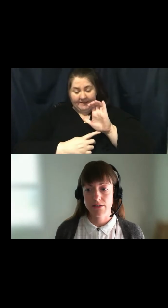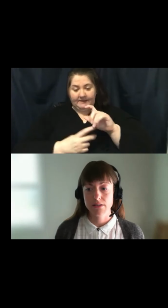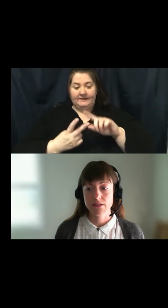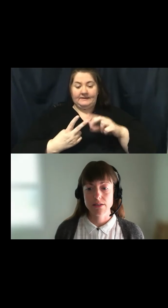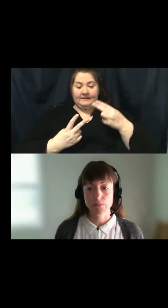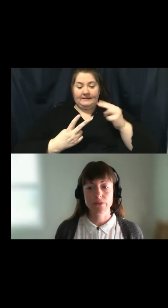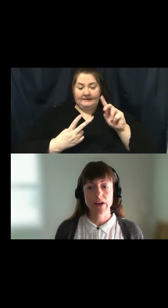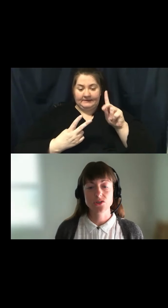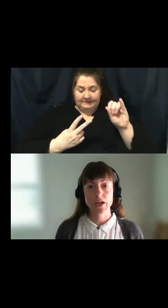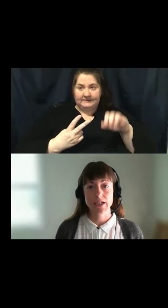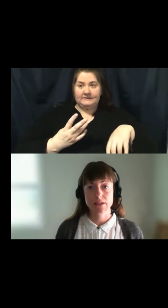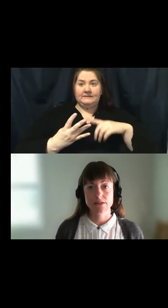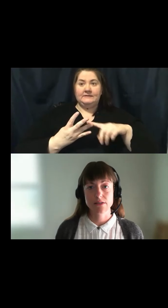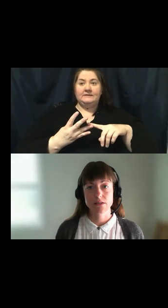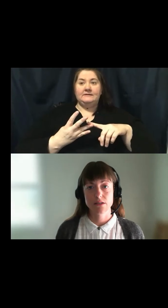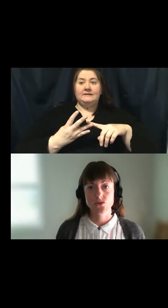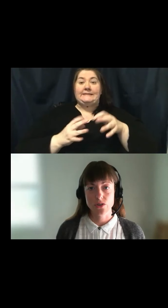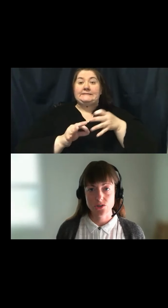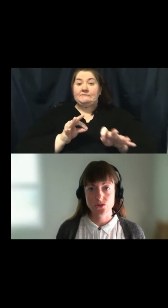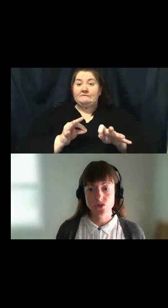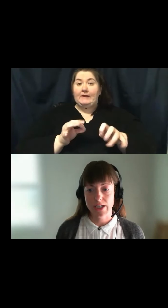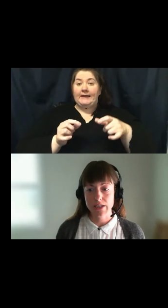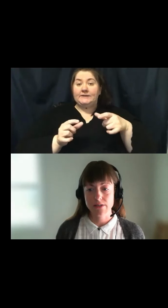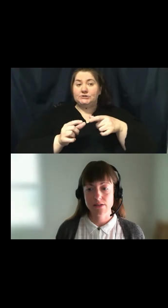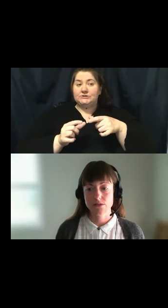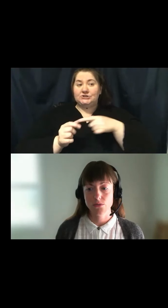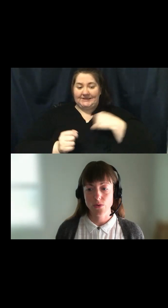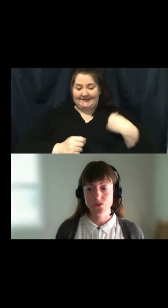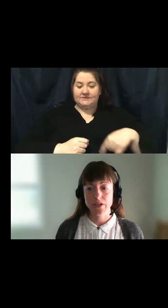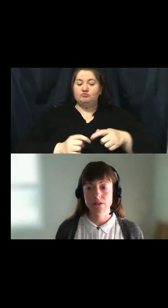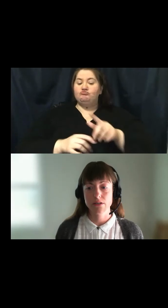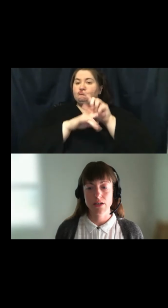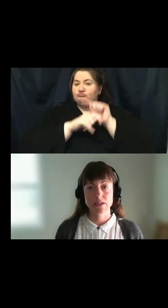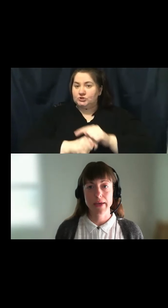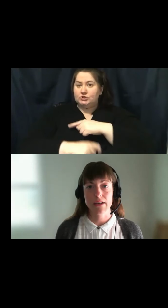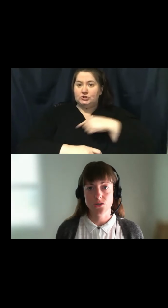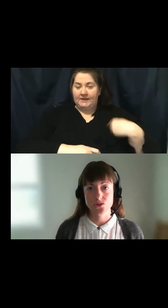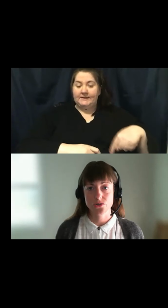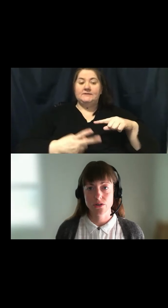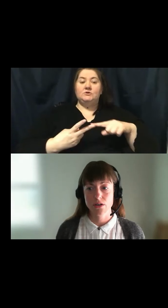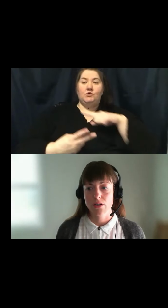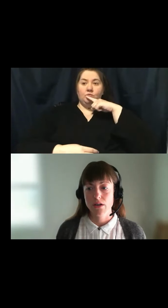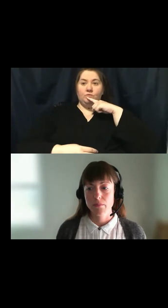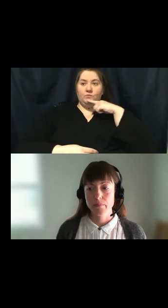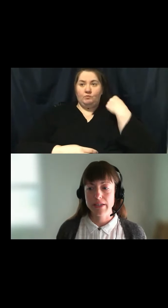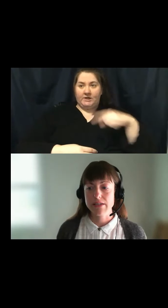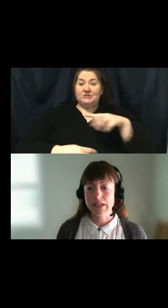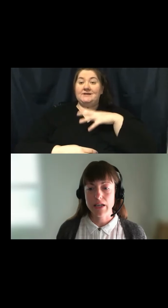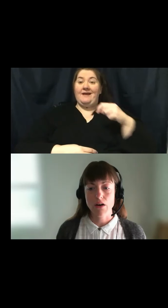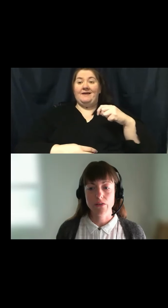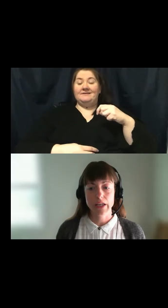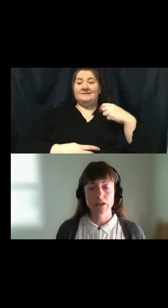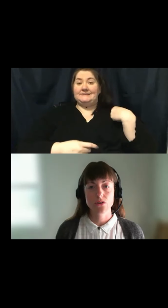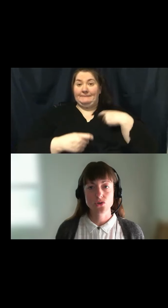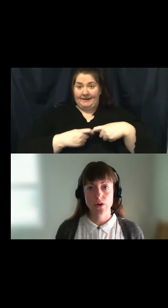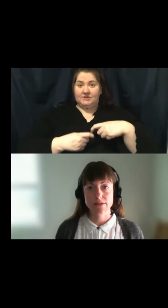Hindi, Simplified Chinese, Traditional Chinese, Russian, and Spanish, please click